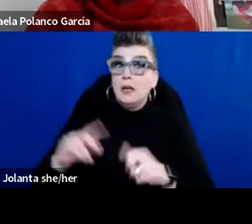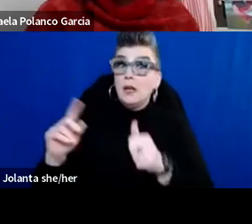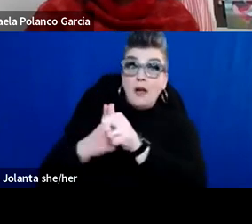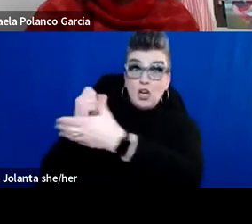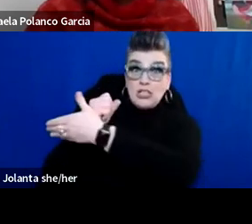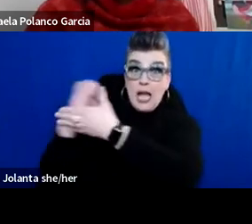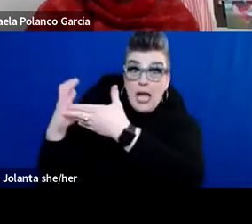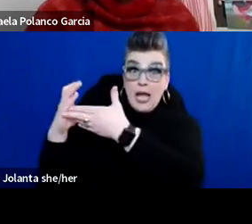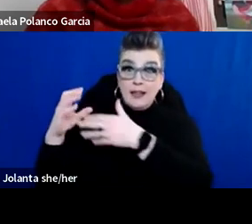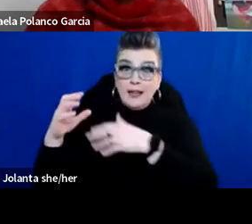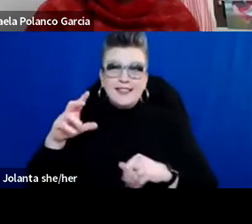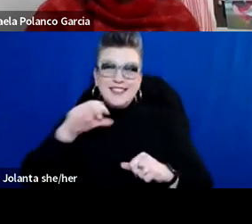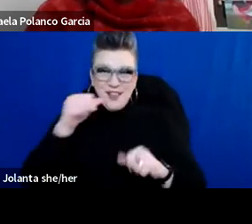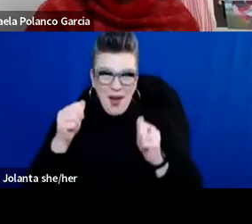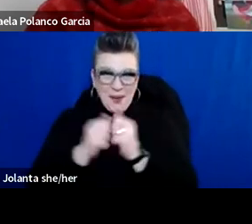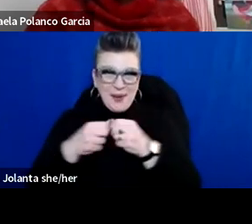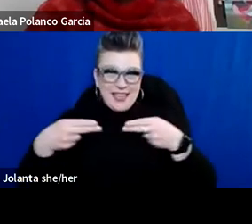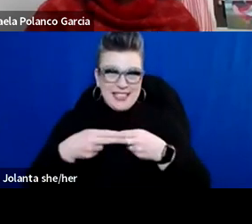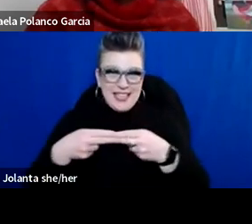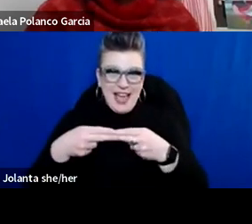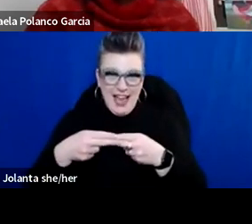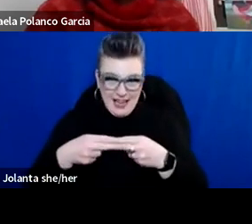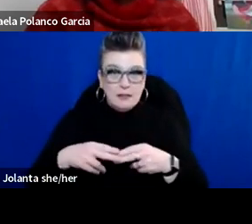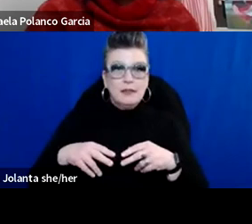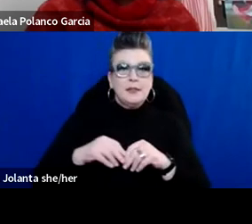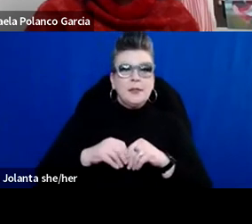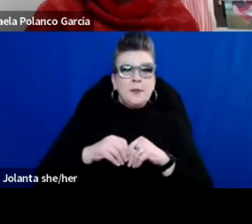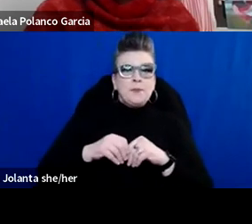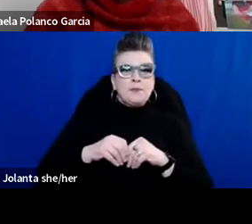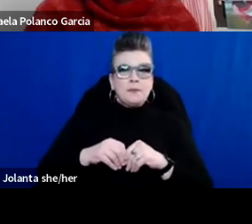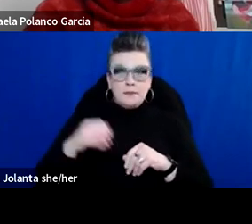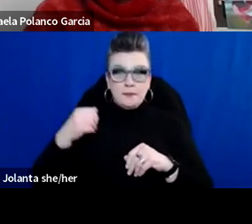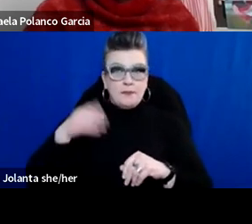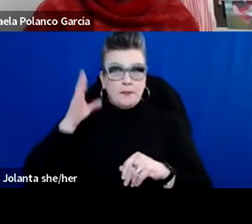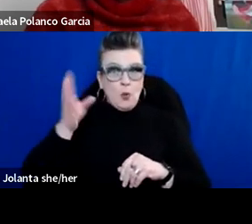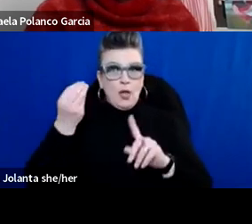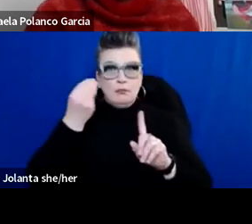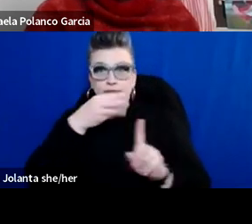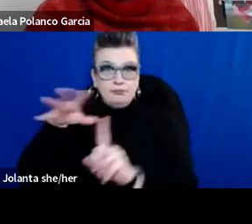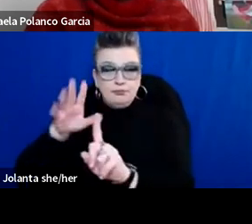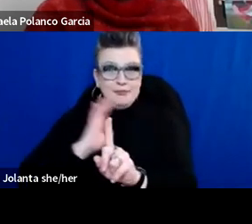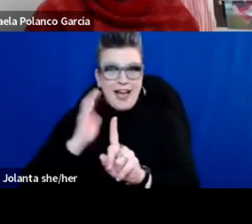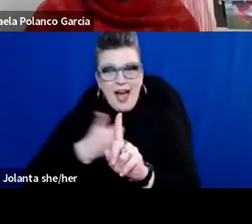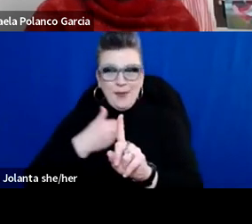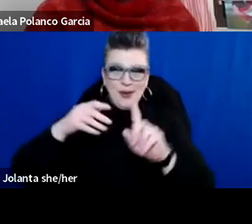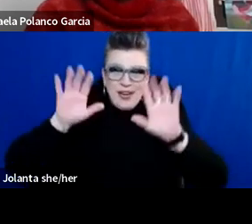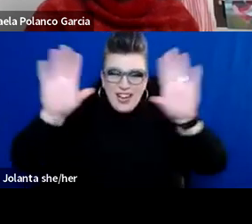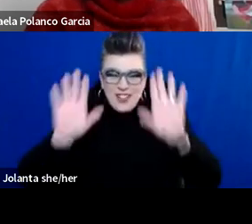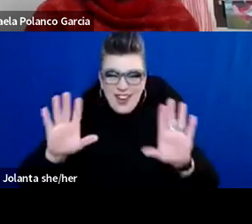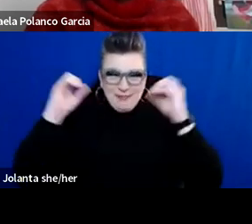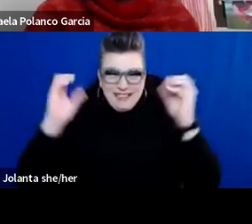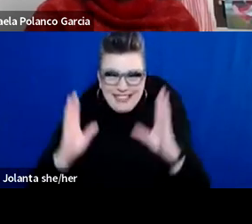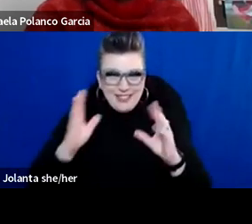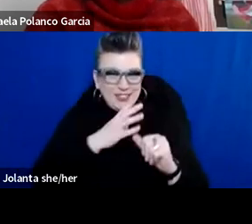accompanied by my usual slideshow so we are able to spotlight our incredible teachers and educators on